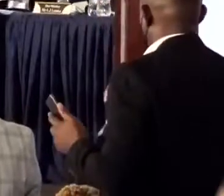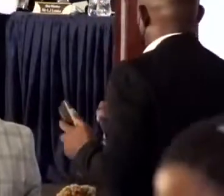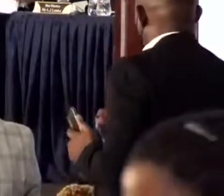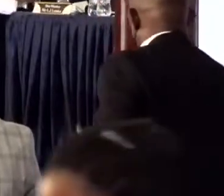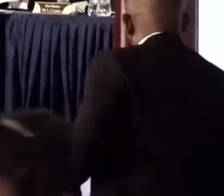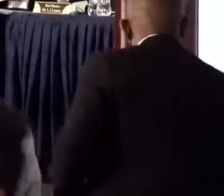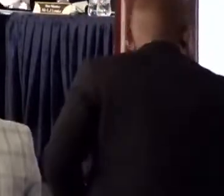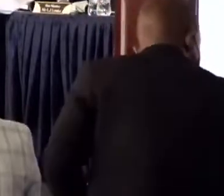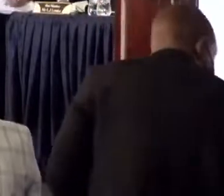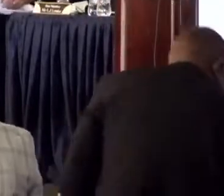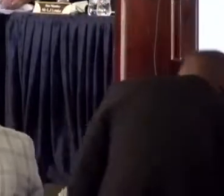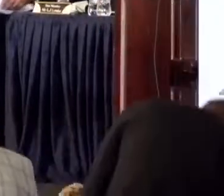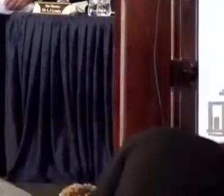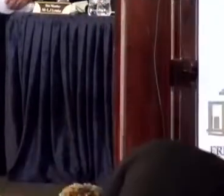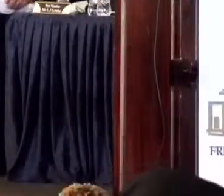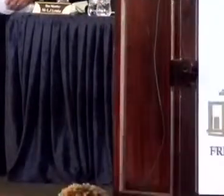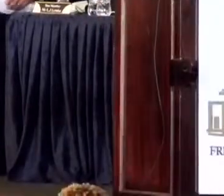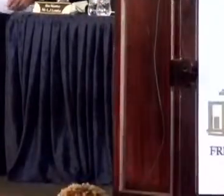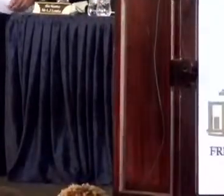not yet, Honourable.